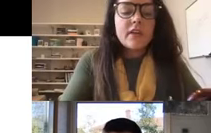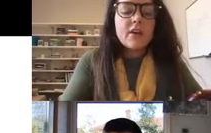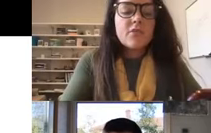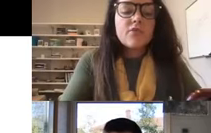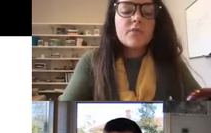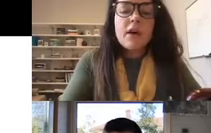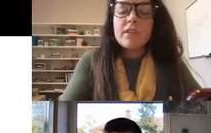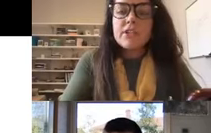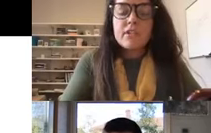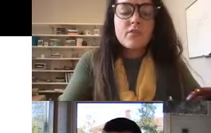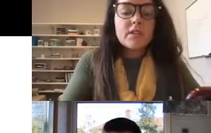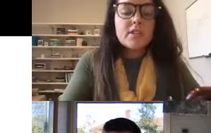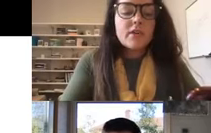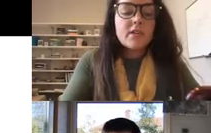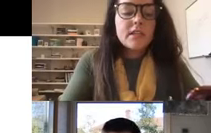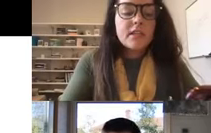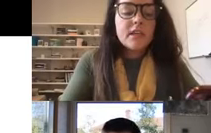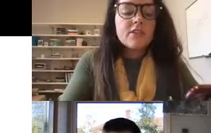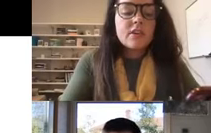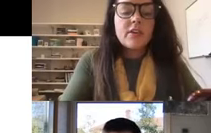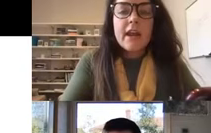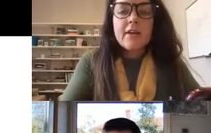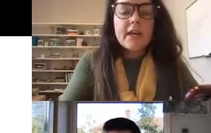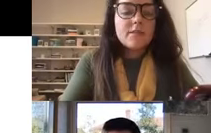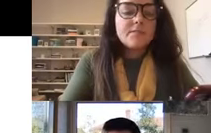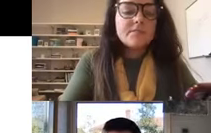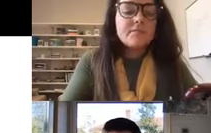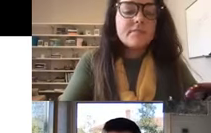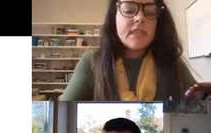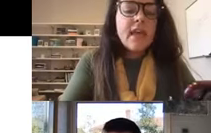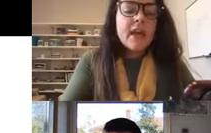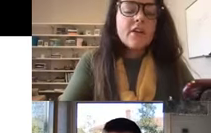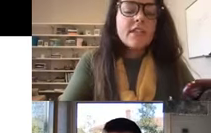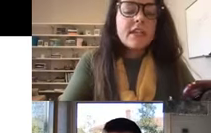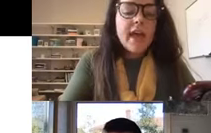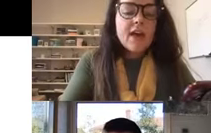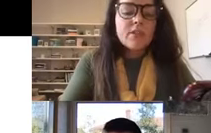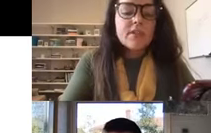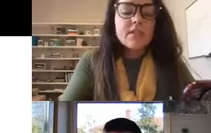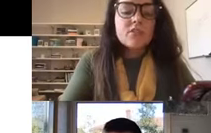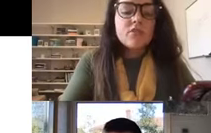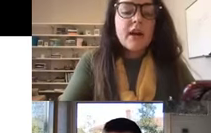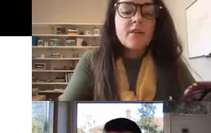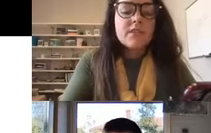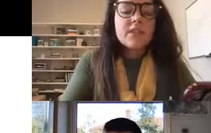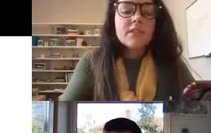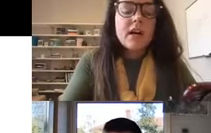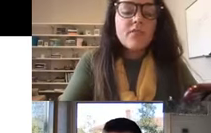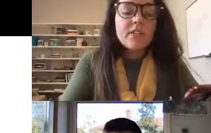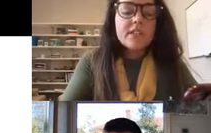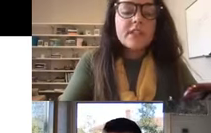Geography," which was published in 2020 in the journal Area, Aretina Hamilton describes